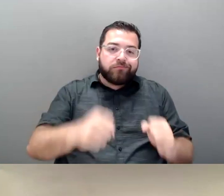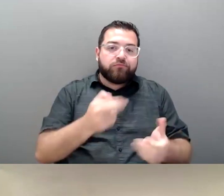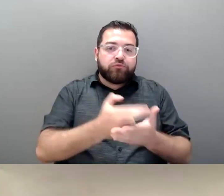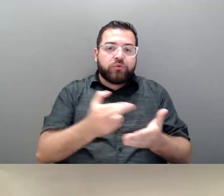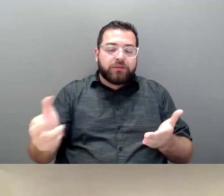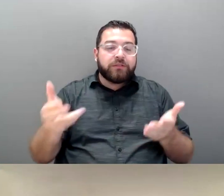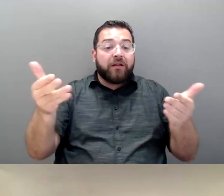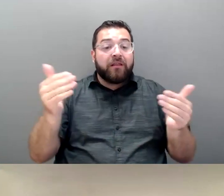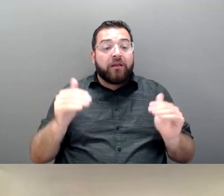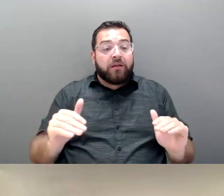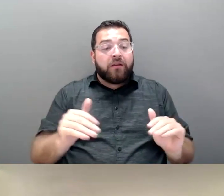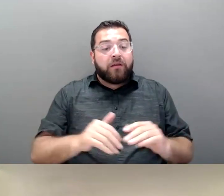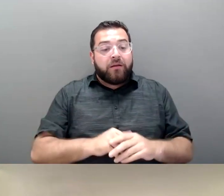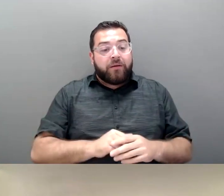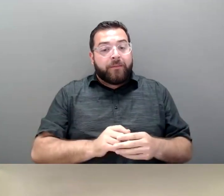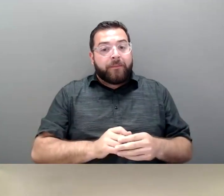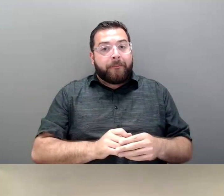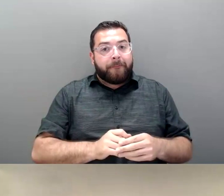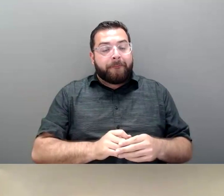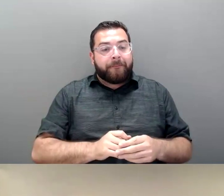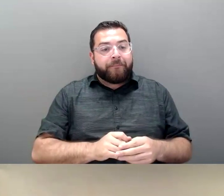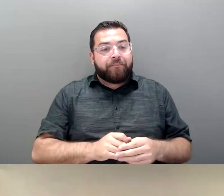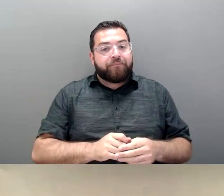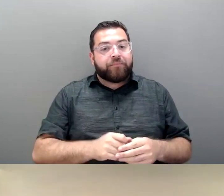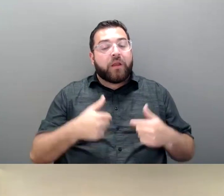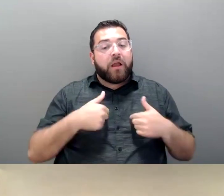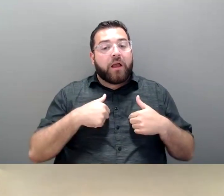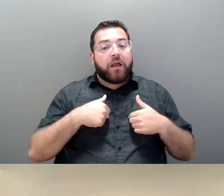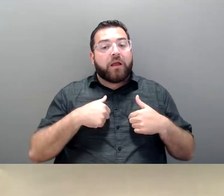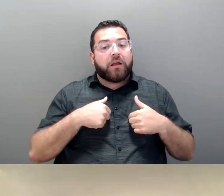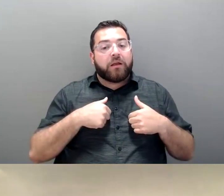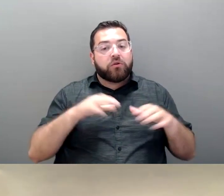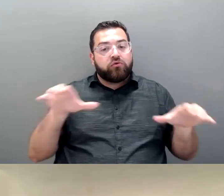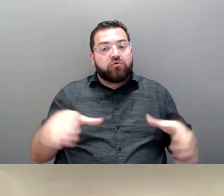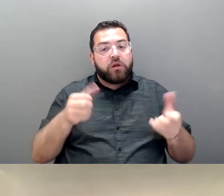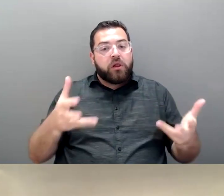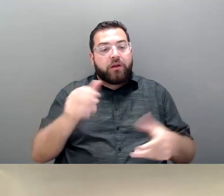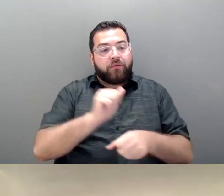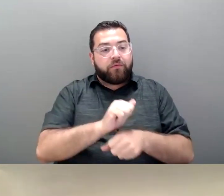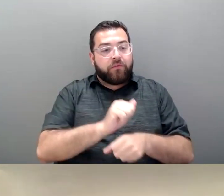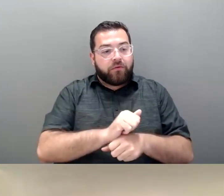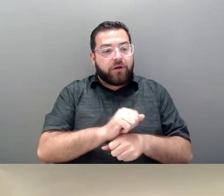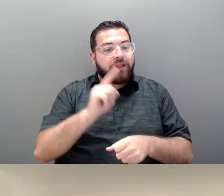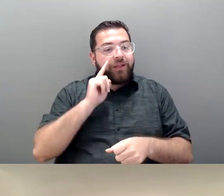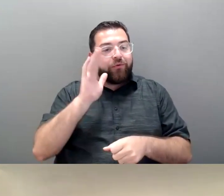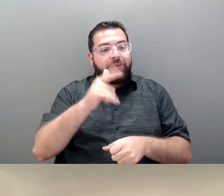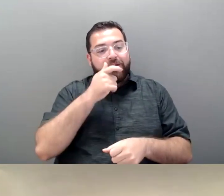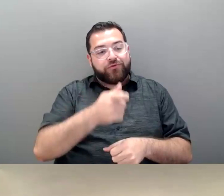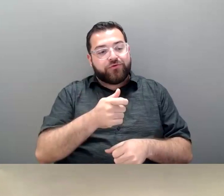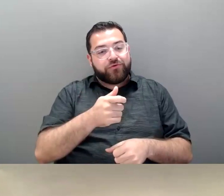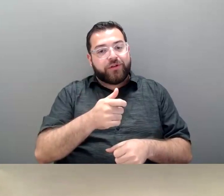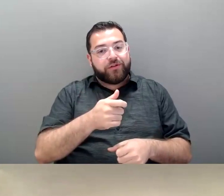then I do a lot of work, Deanna, it would be interesting to talk